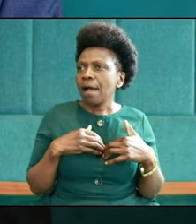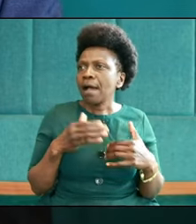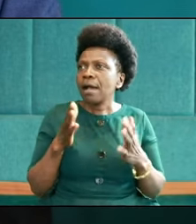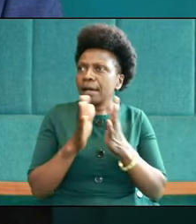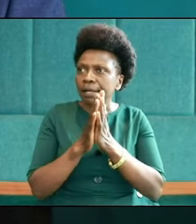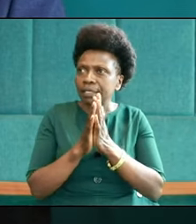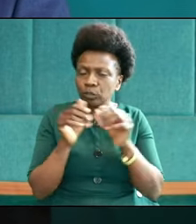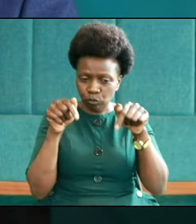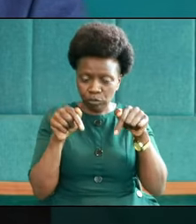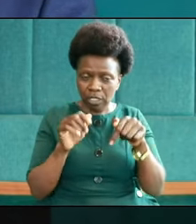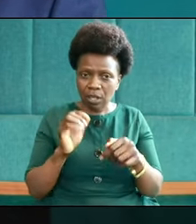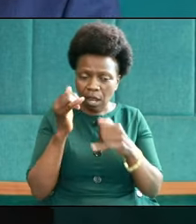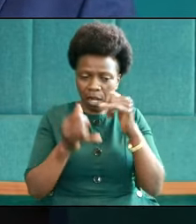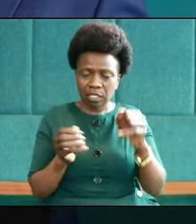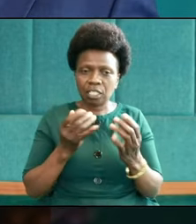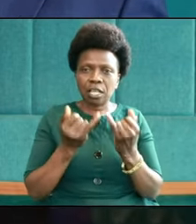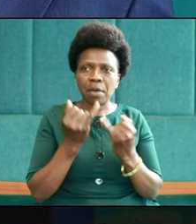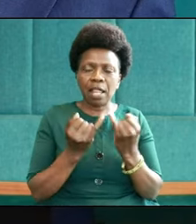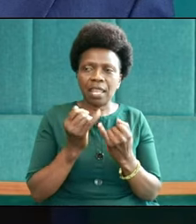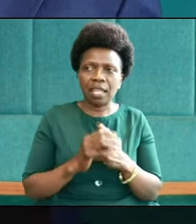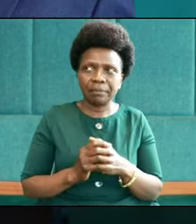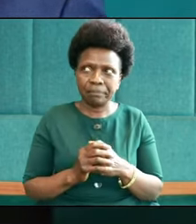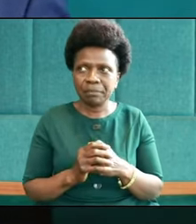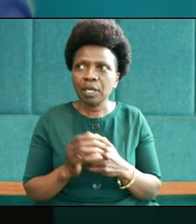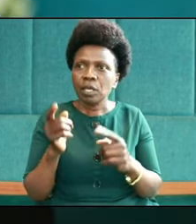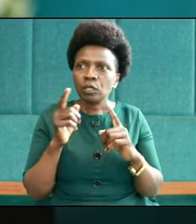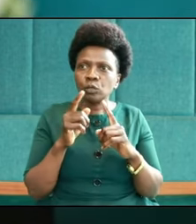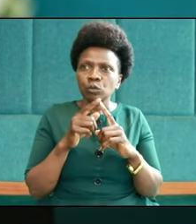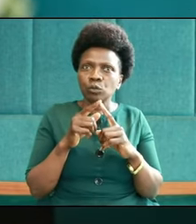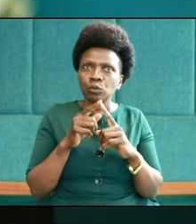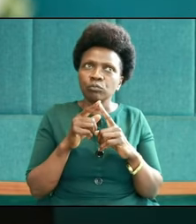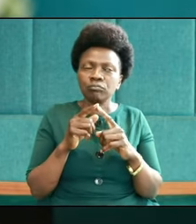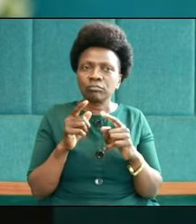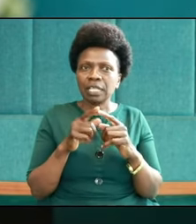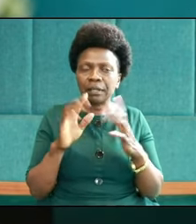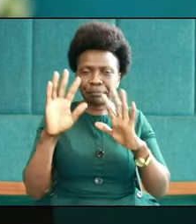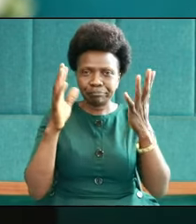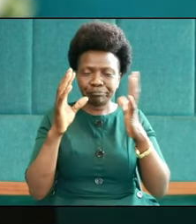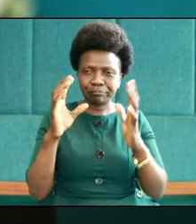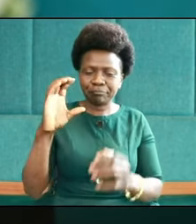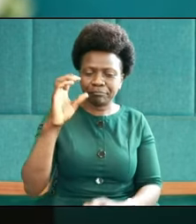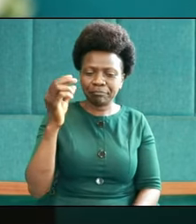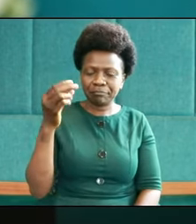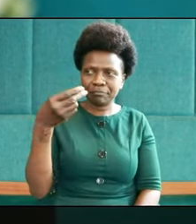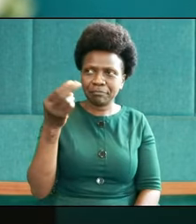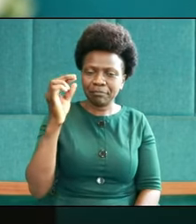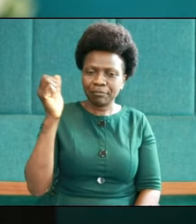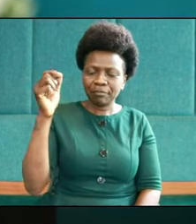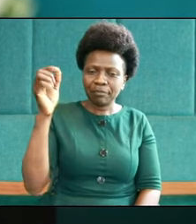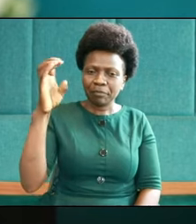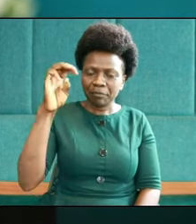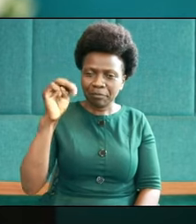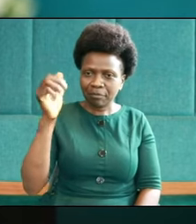And today is our last Sabbath to the Xmas. I don't know whether to wish